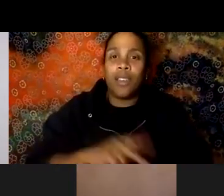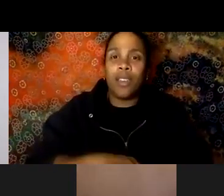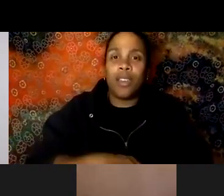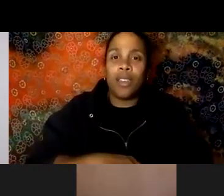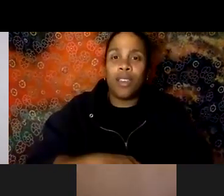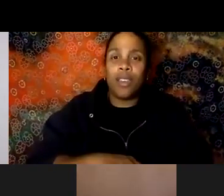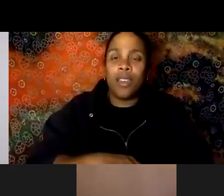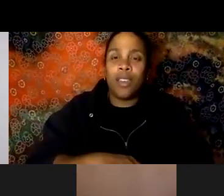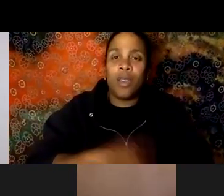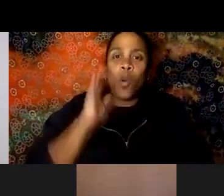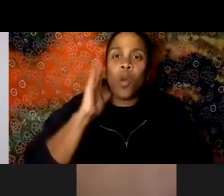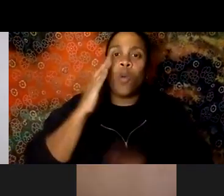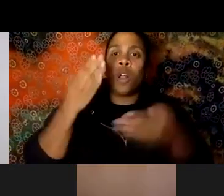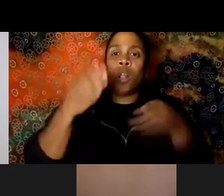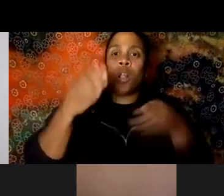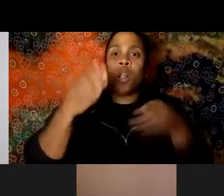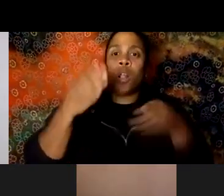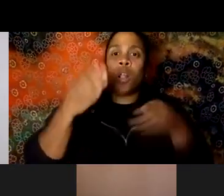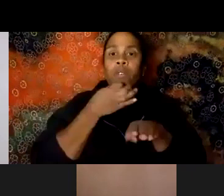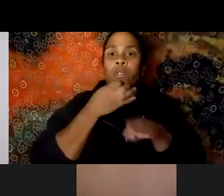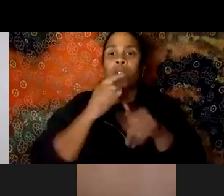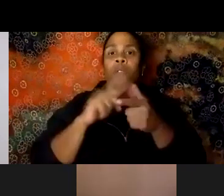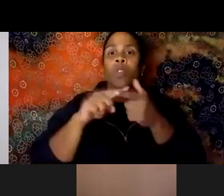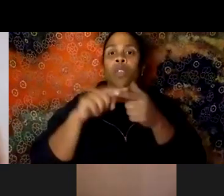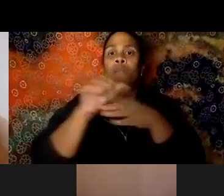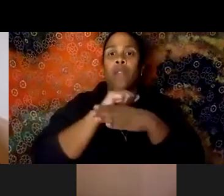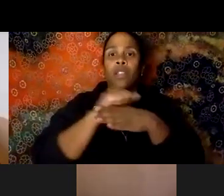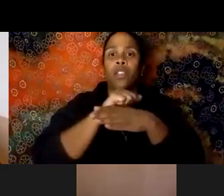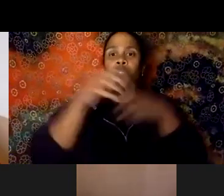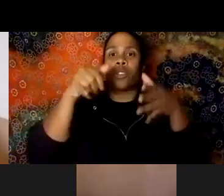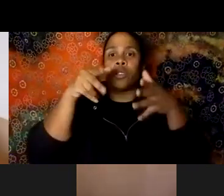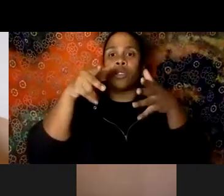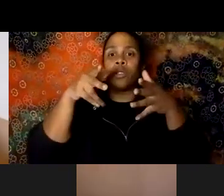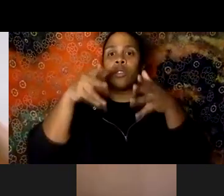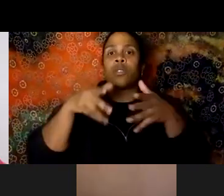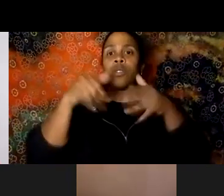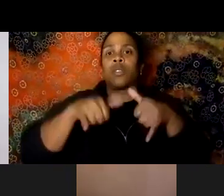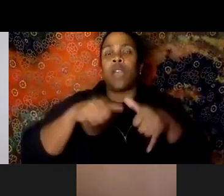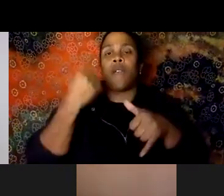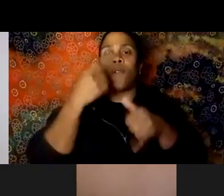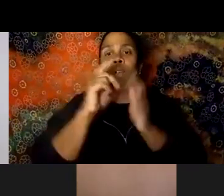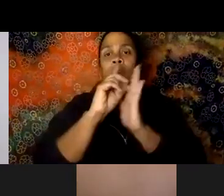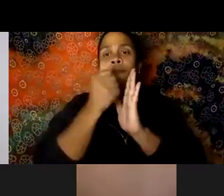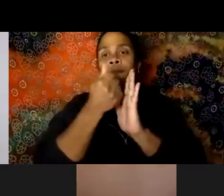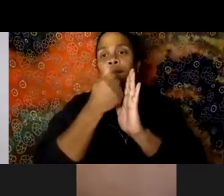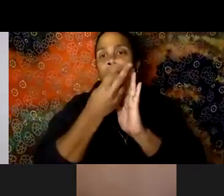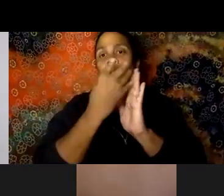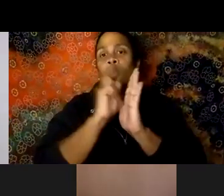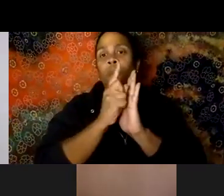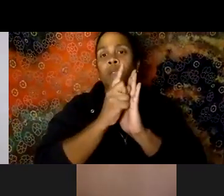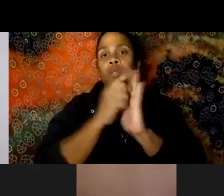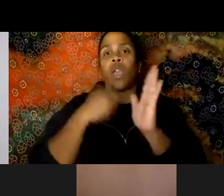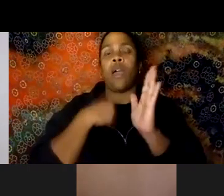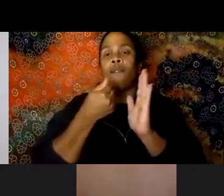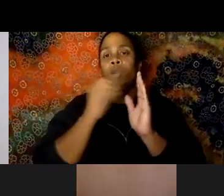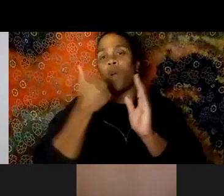be closing up tonight, and then practitioners stay for a few minutes. And Sharon, if you want to stay for a few minutes, and then we have a couple other practitioners that